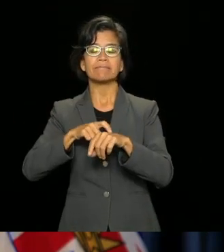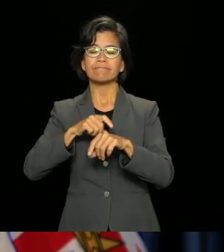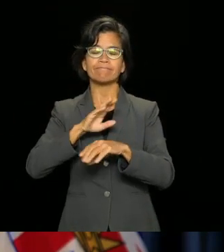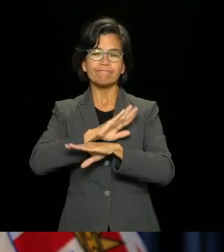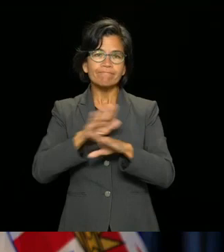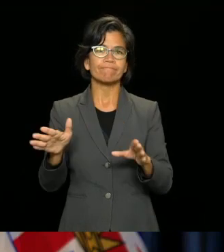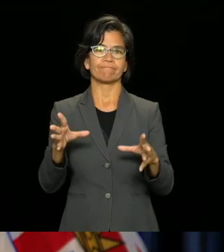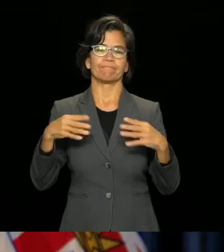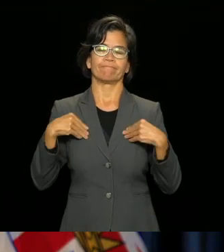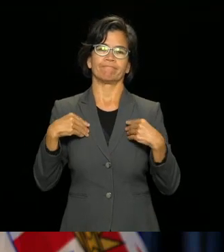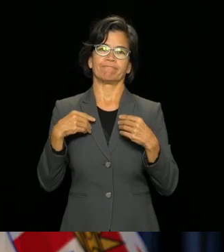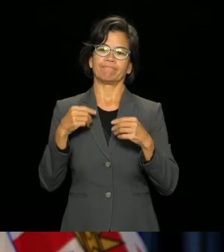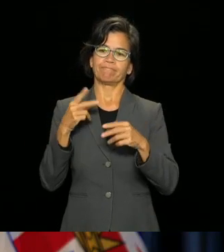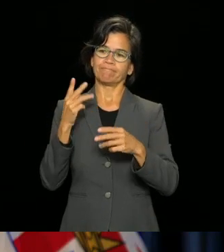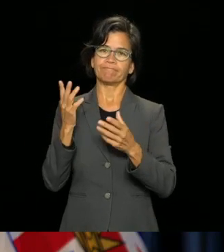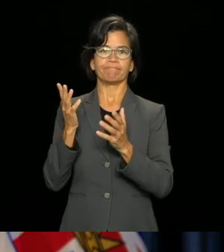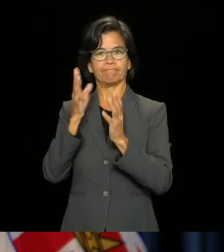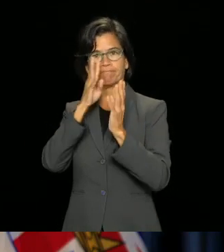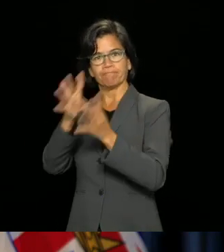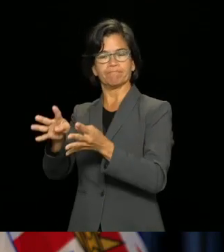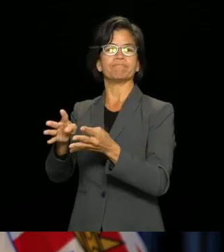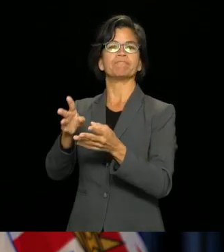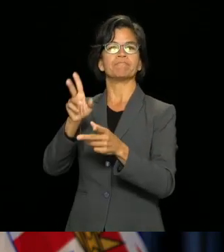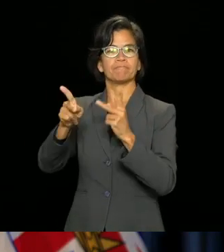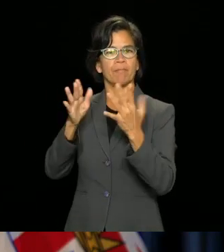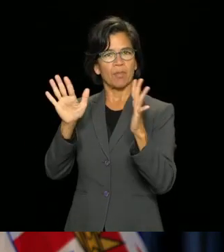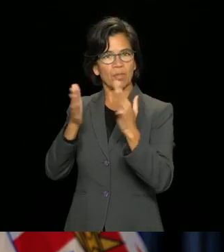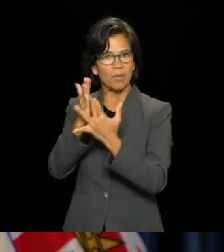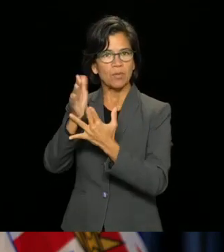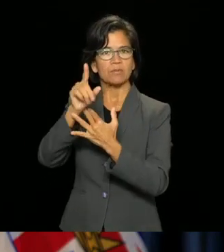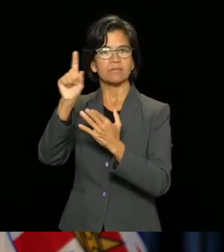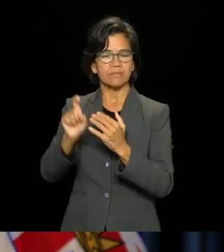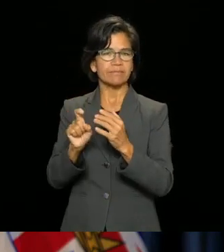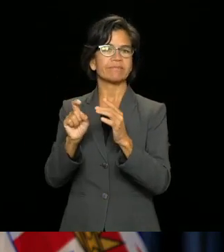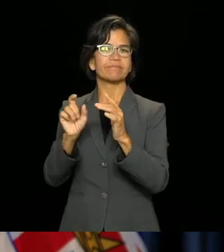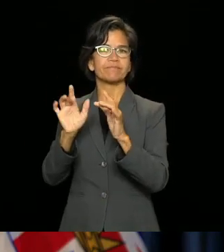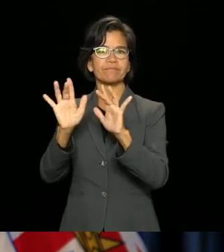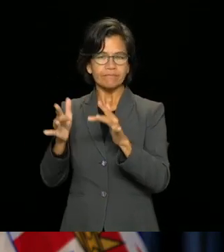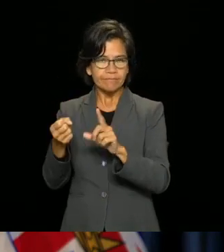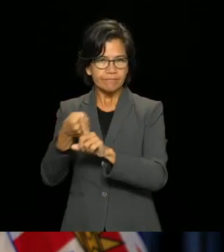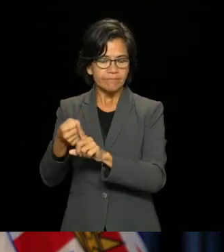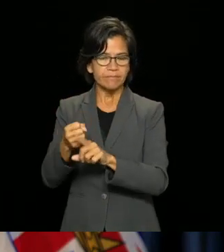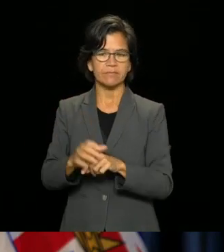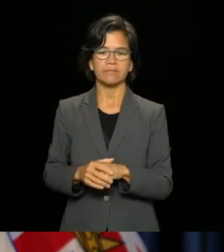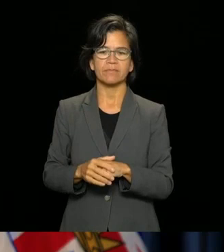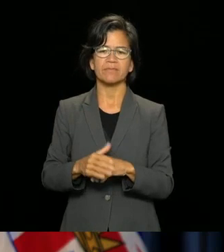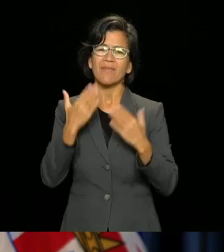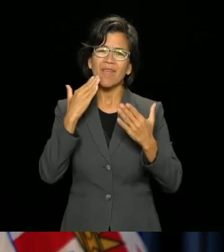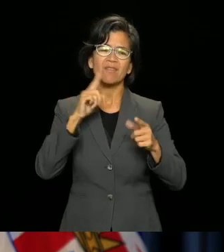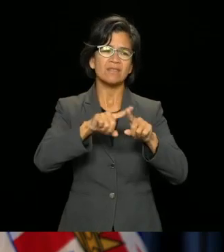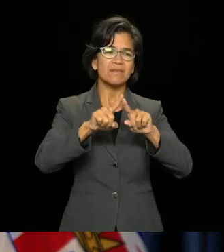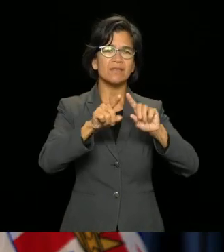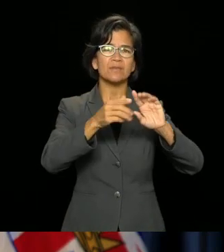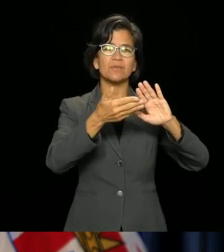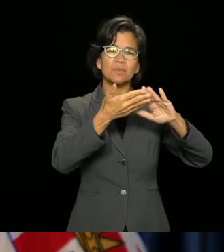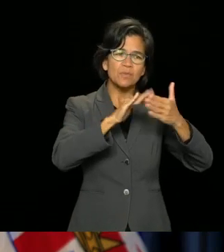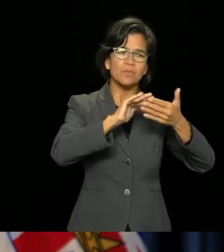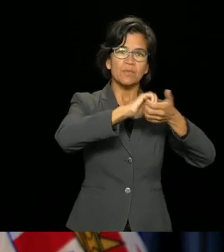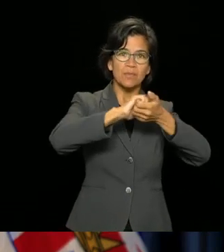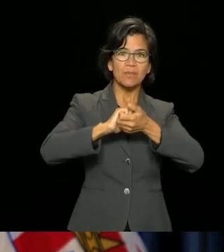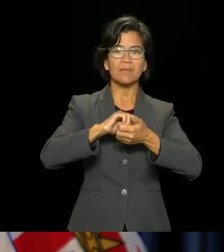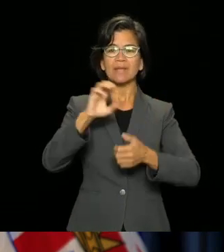ever. We know we have a lot of catching up to do, and I'm grateful for all our community partners like Tracy and Eva